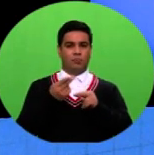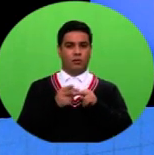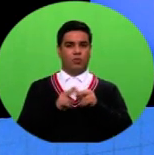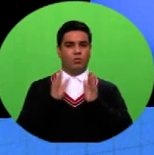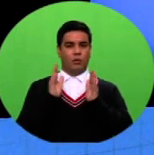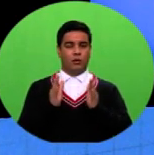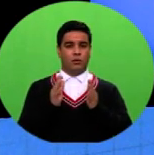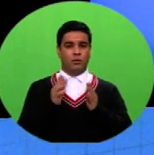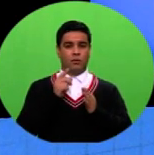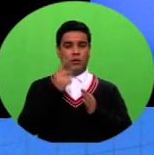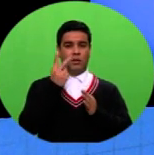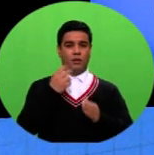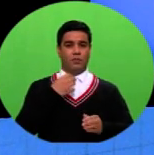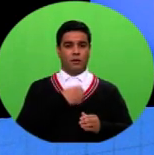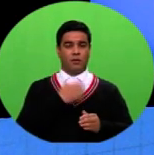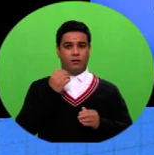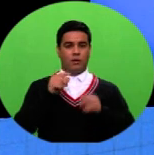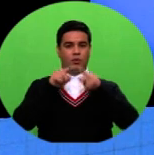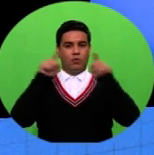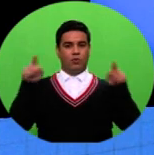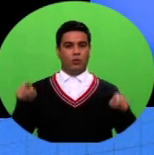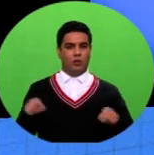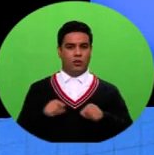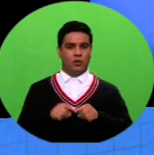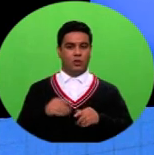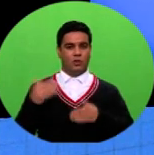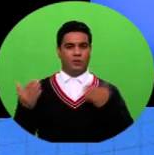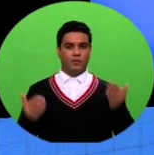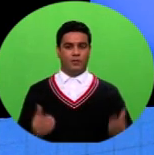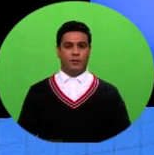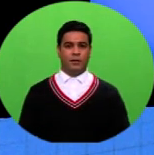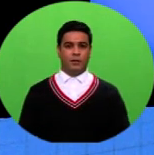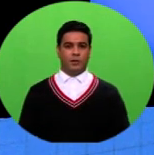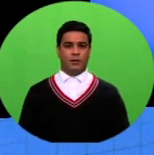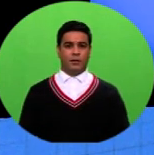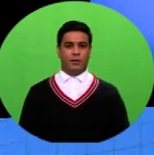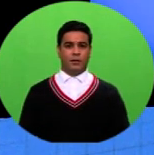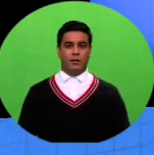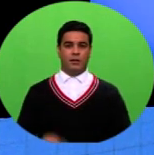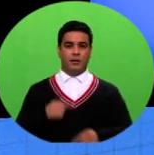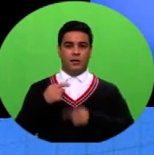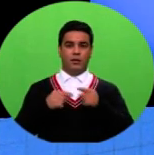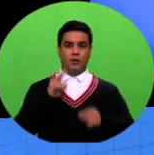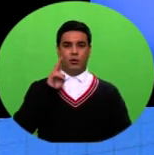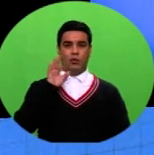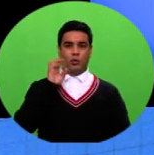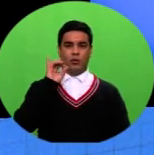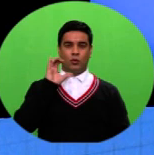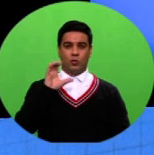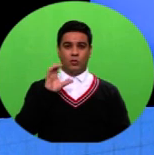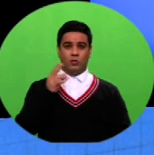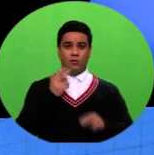2 ta asosi va to'g'ri 4 burchak yon-yoqlari. Keyingisi konusning yoyilmasi. Konus